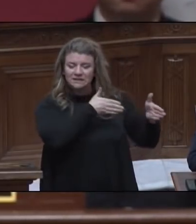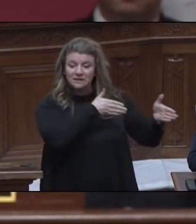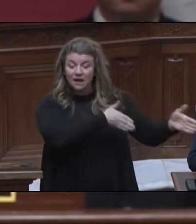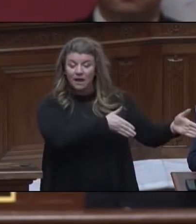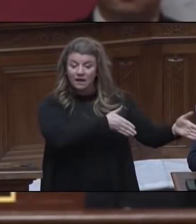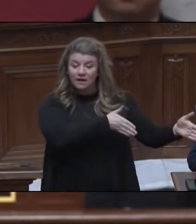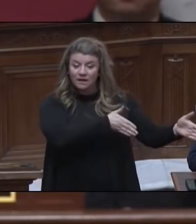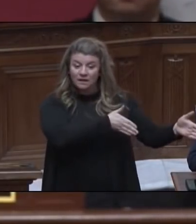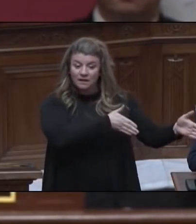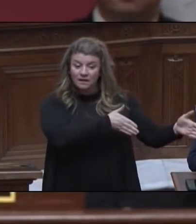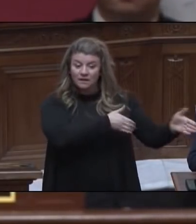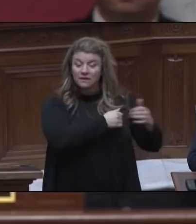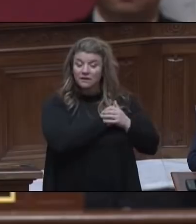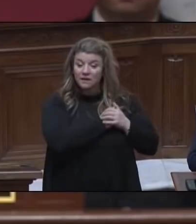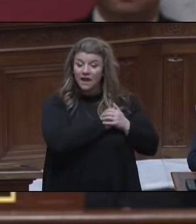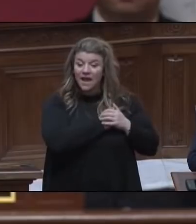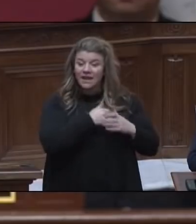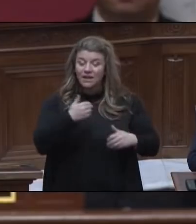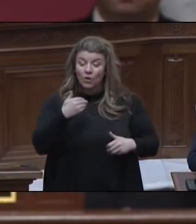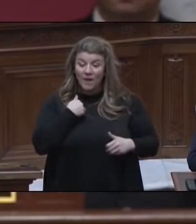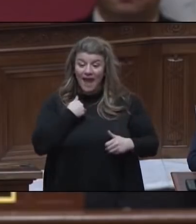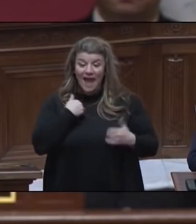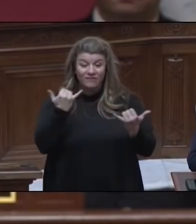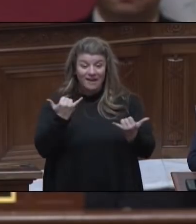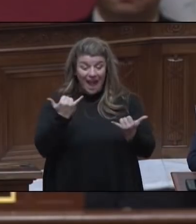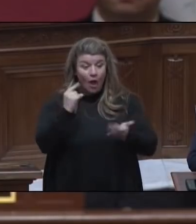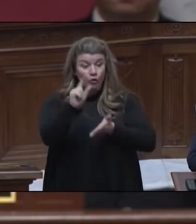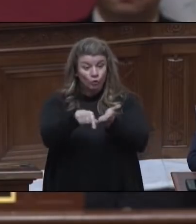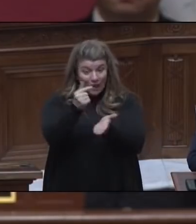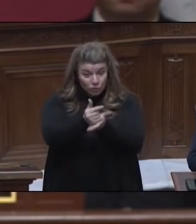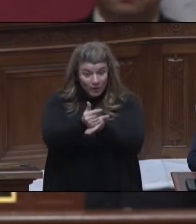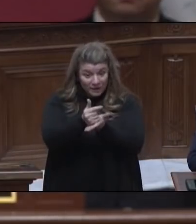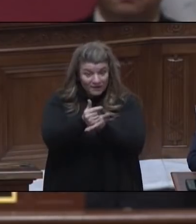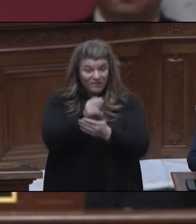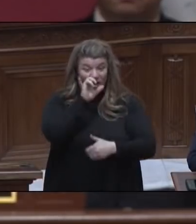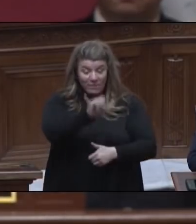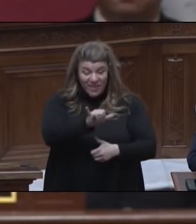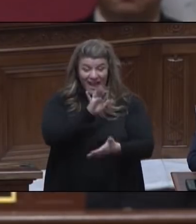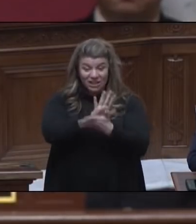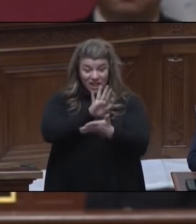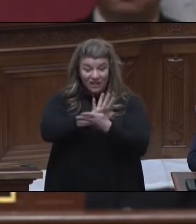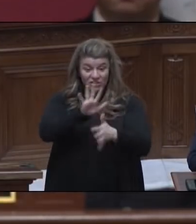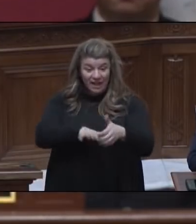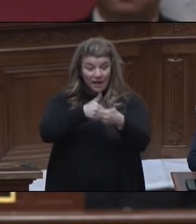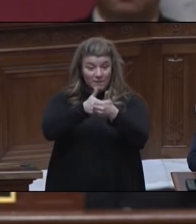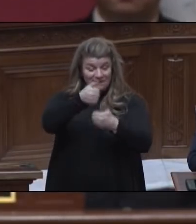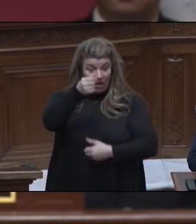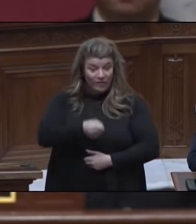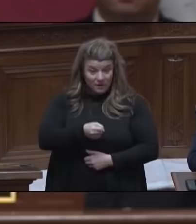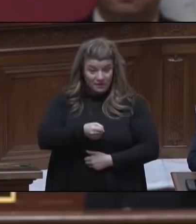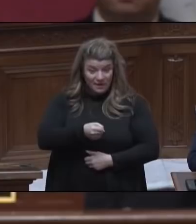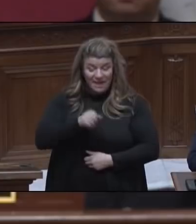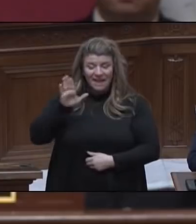And lo and behold, we have a graduate now of Mountaineer Challenge Academy South.